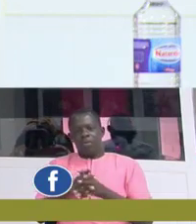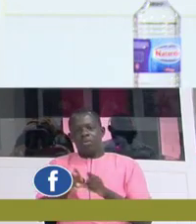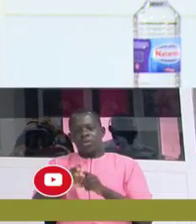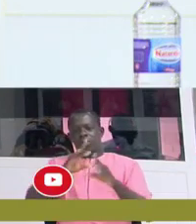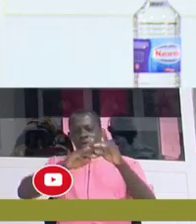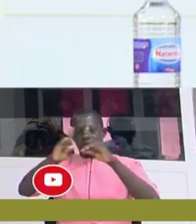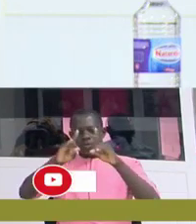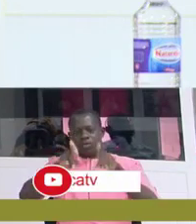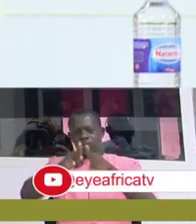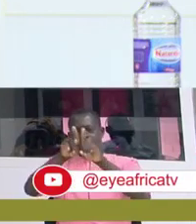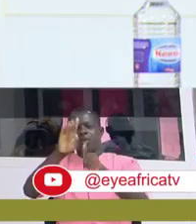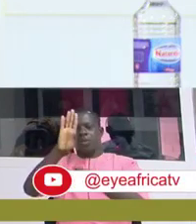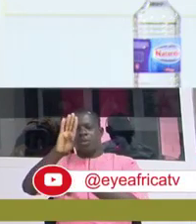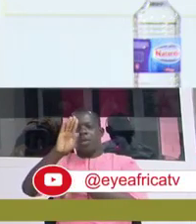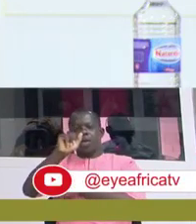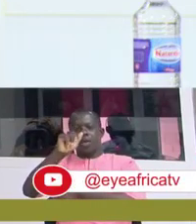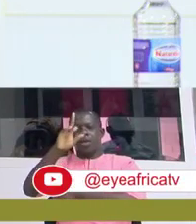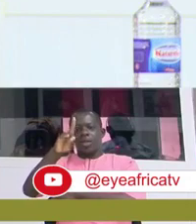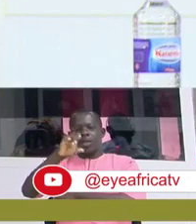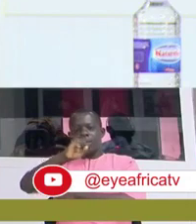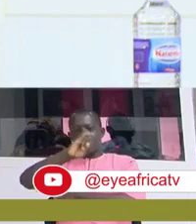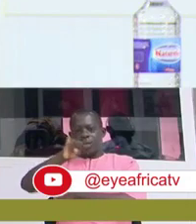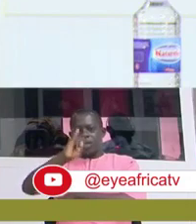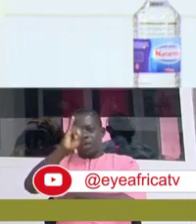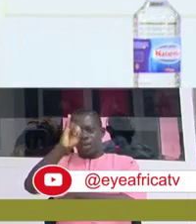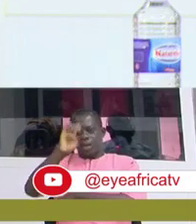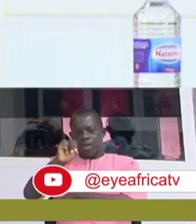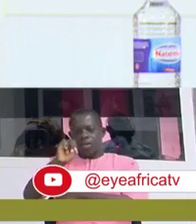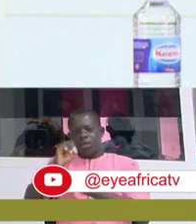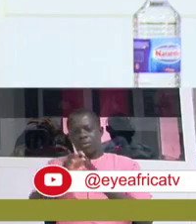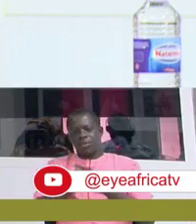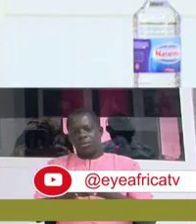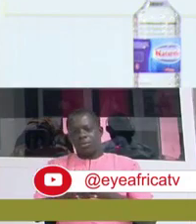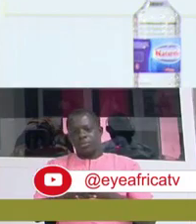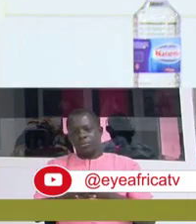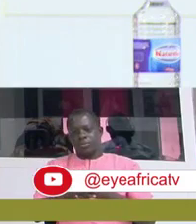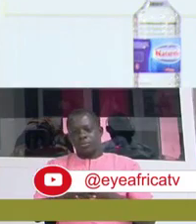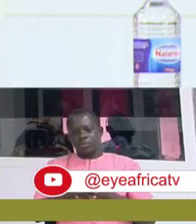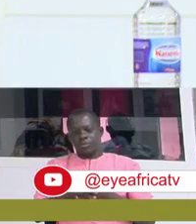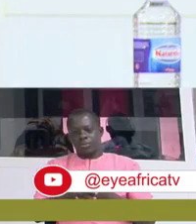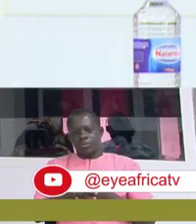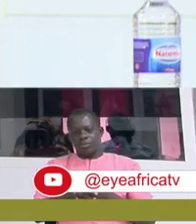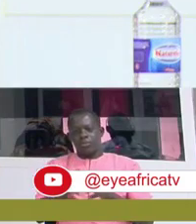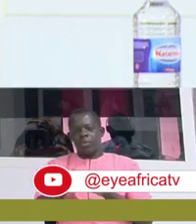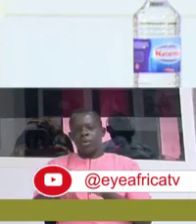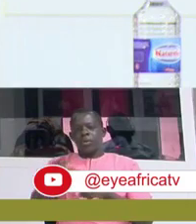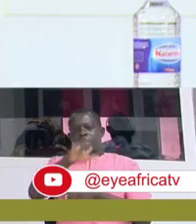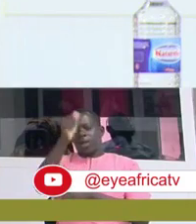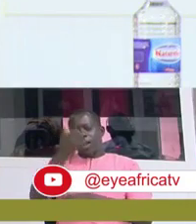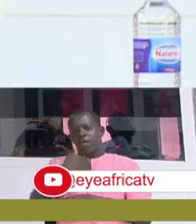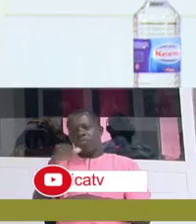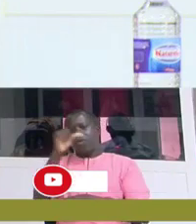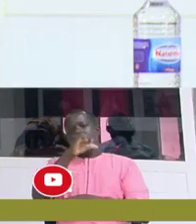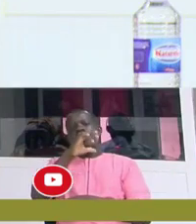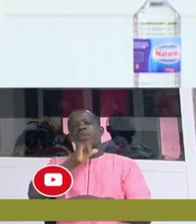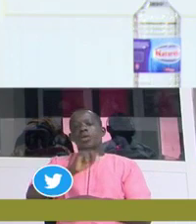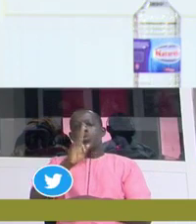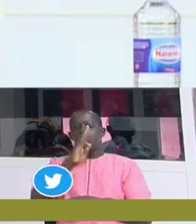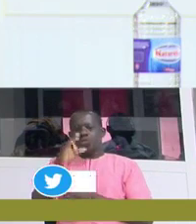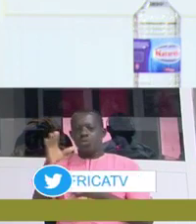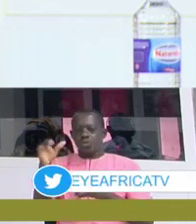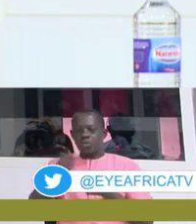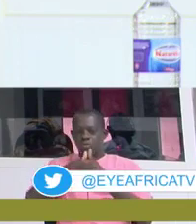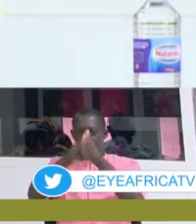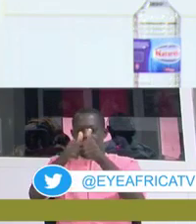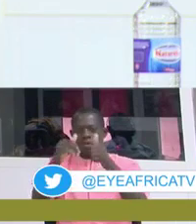diamuta. He's. Ane spoke to baji. Atafongala mano doke ma anim mankana noma. And he and another man that they were coming after